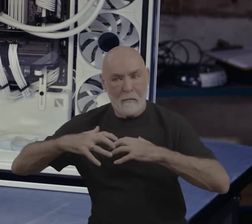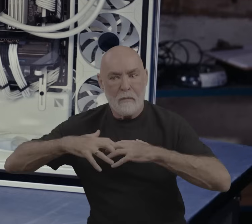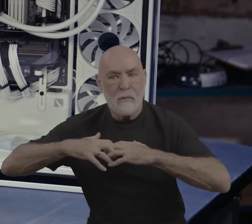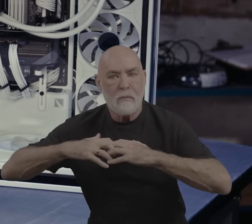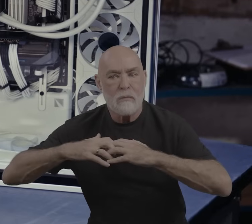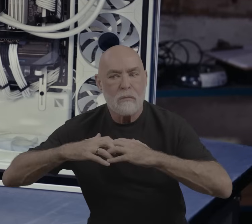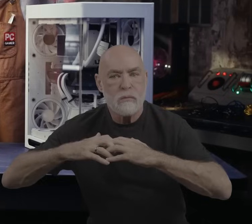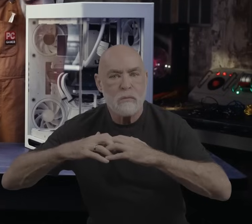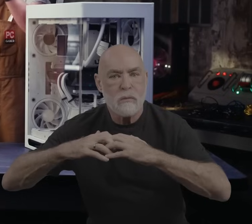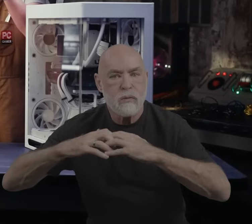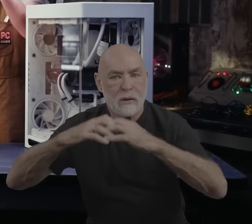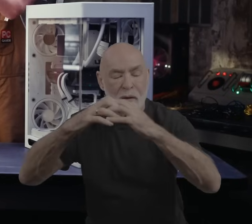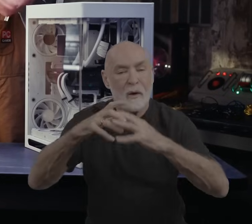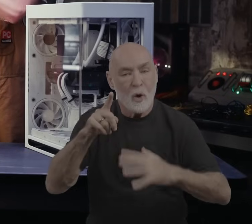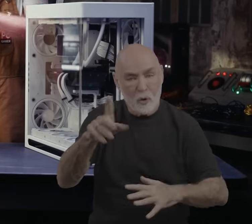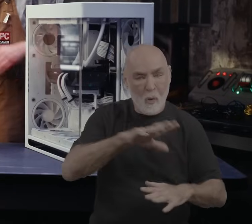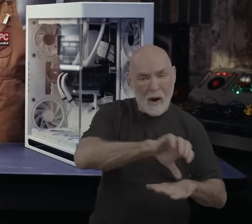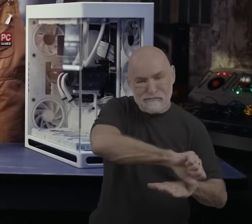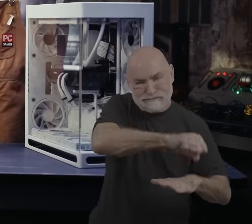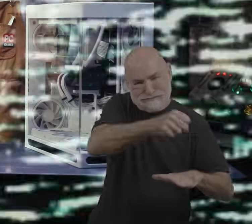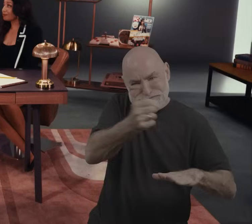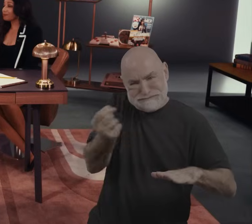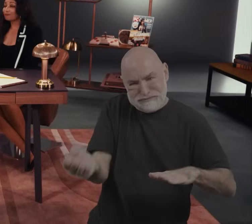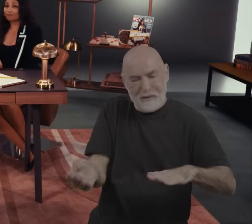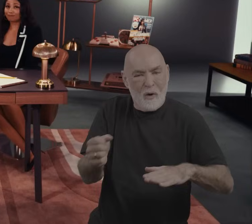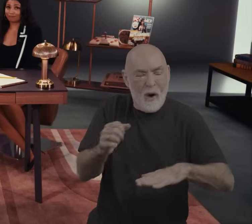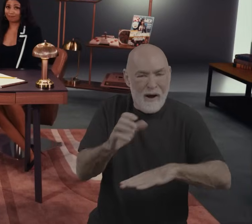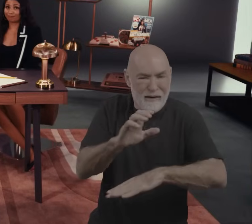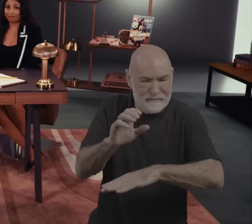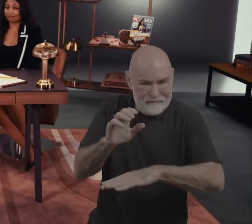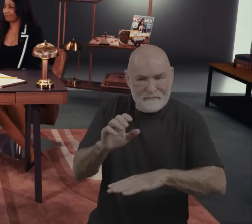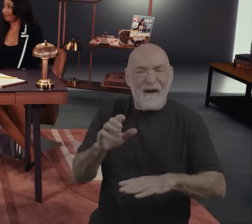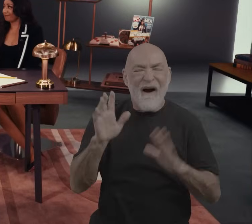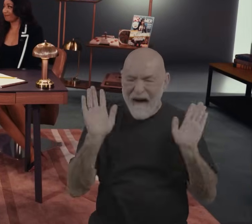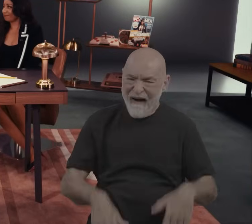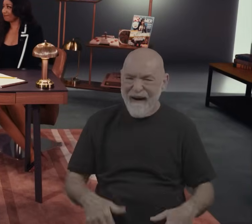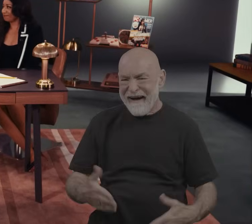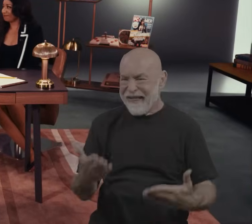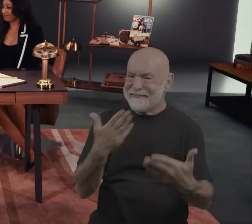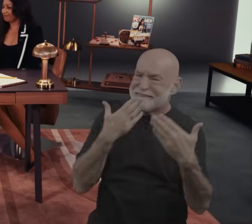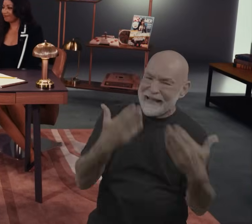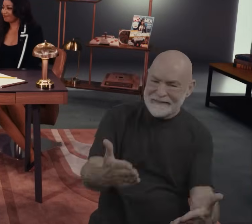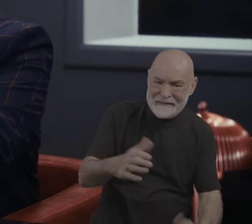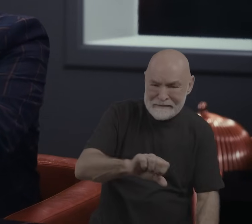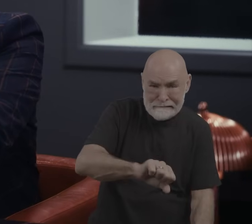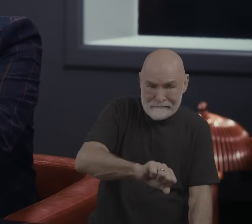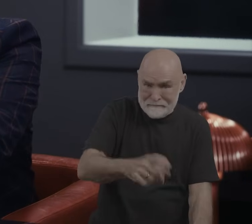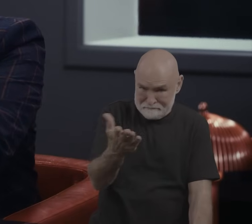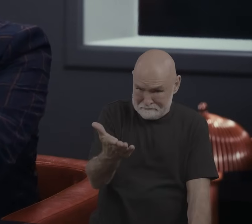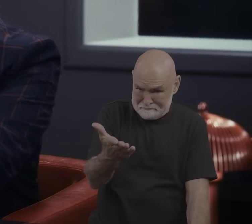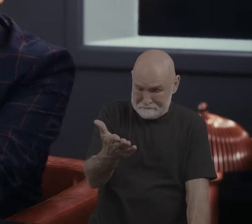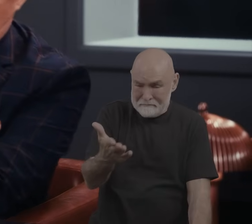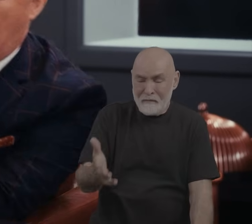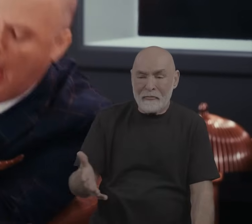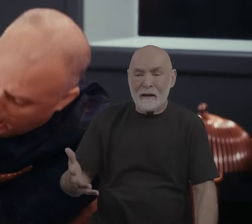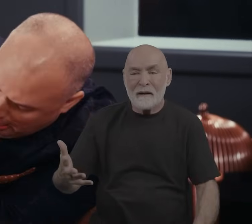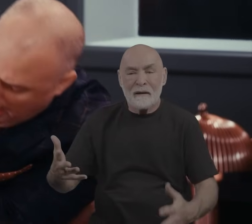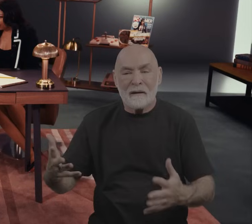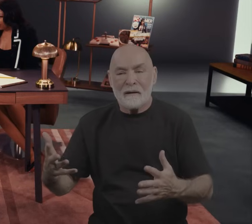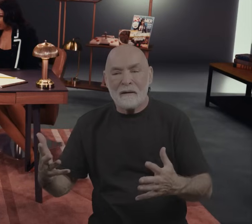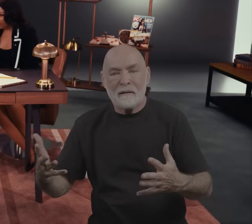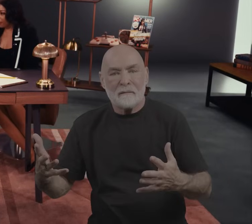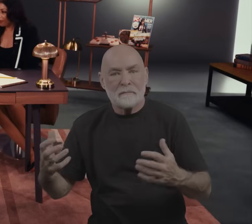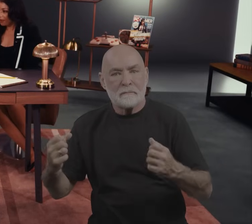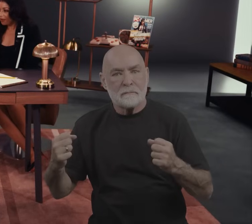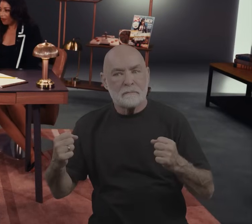roar. Sean, would you like to do the honors? Oh, you guys, I thought you'd never ask. Ugh.